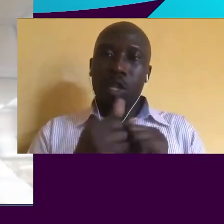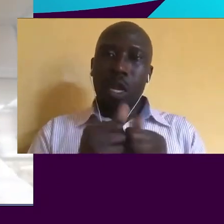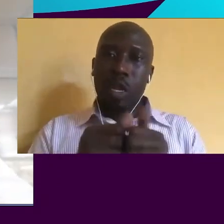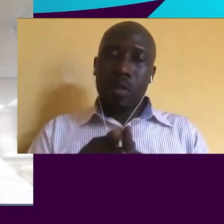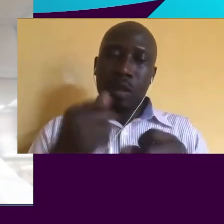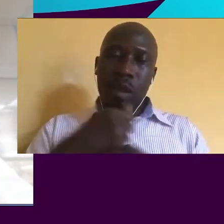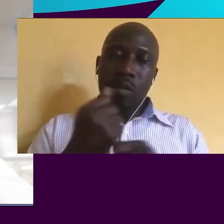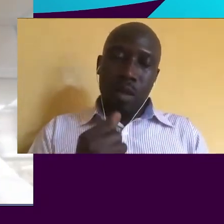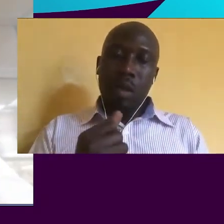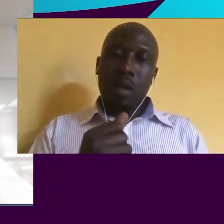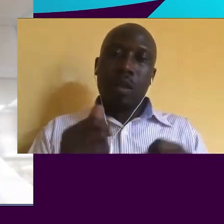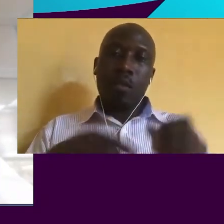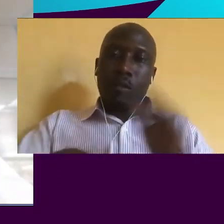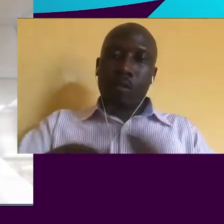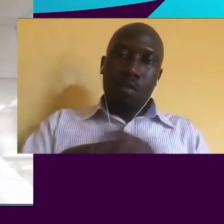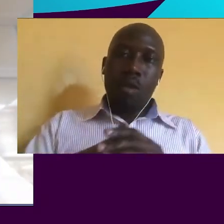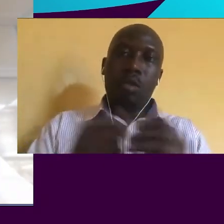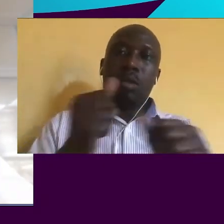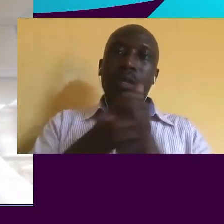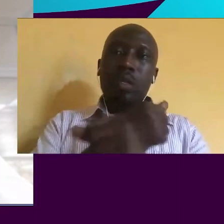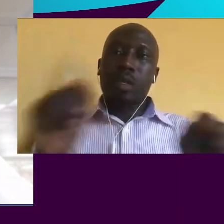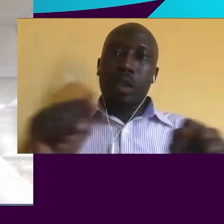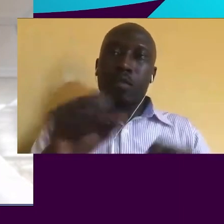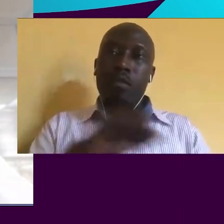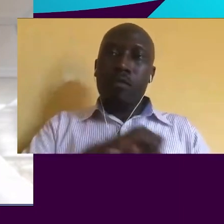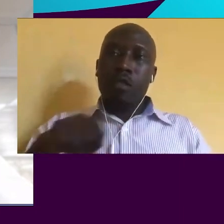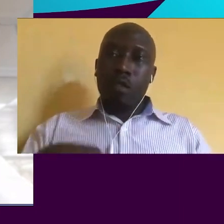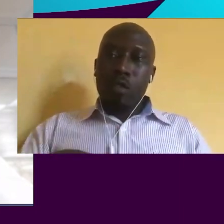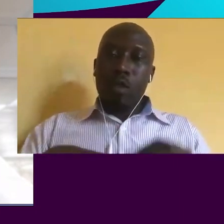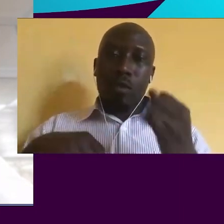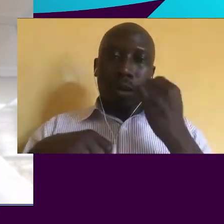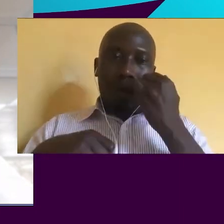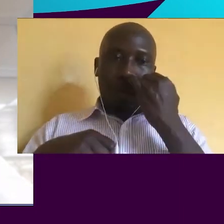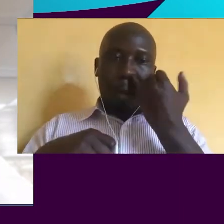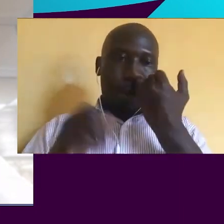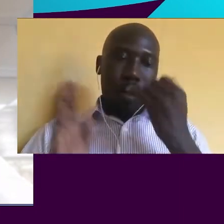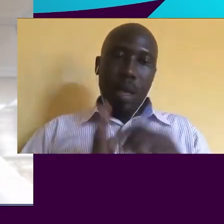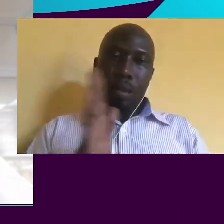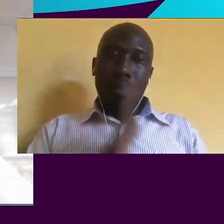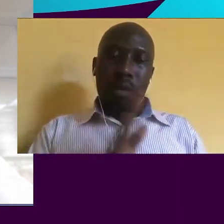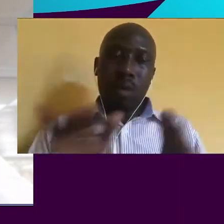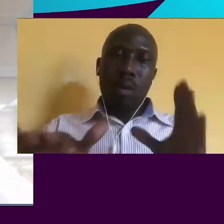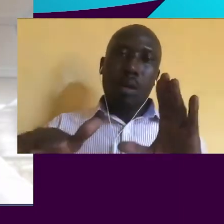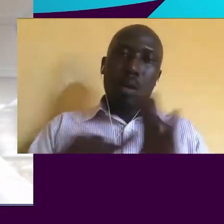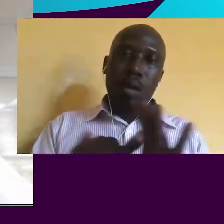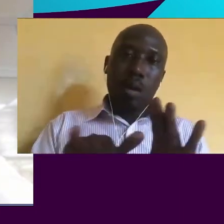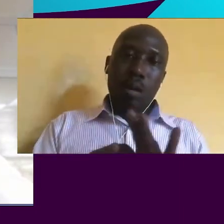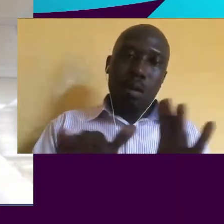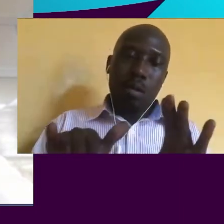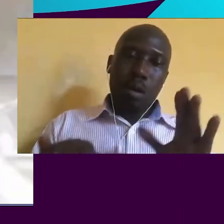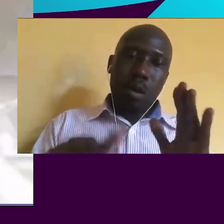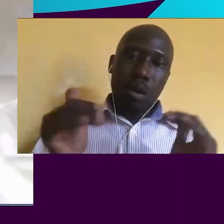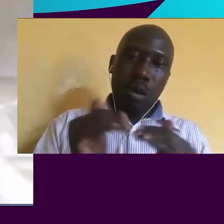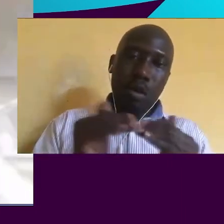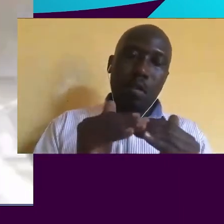women at board level, because as Deputy CEO, you must be dealing with this thing. Humphrey?